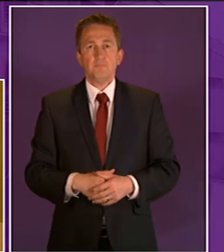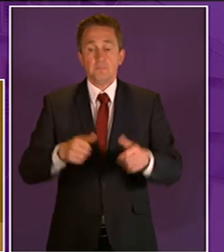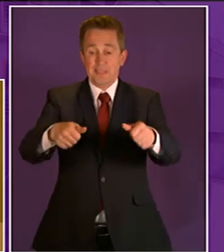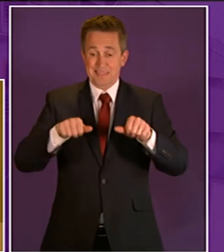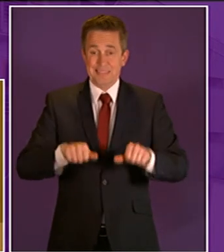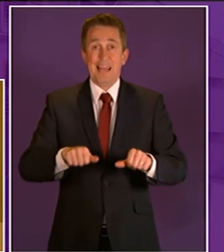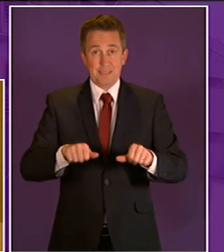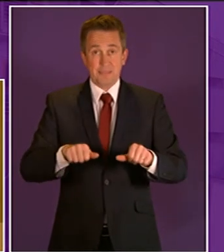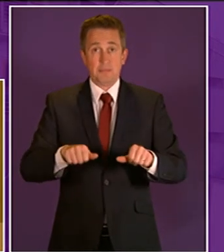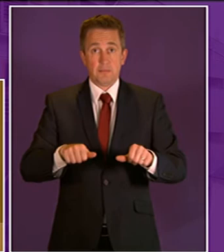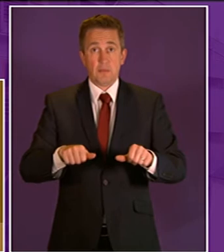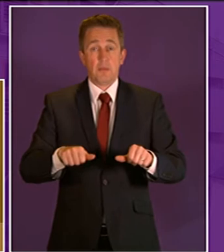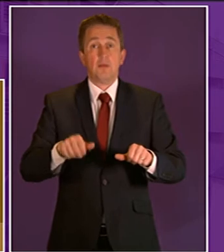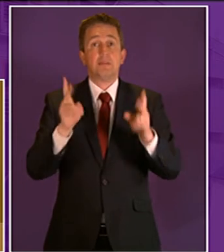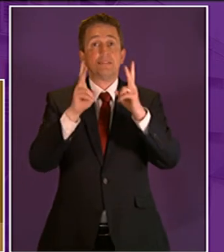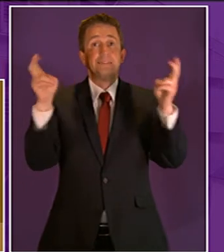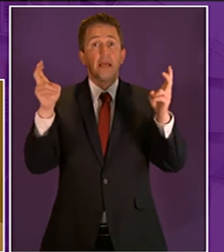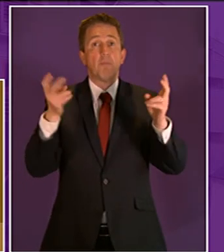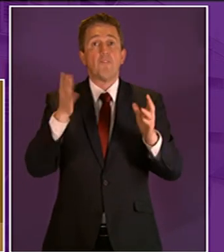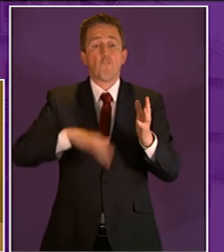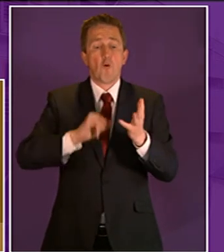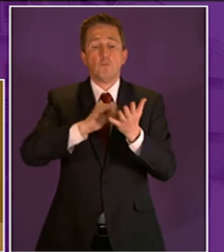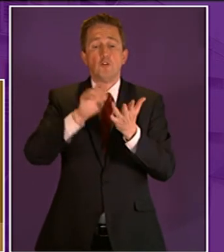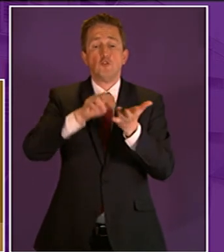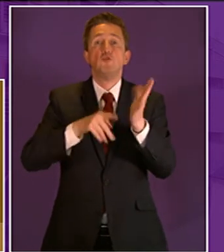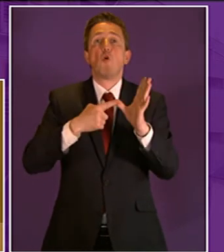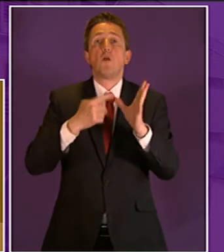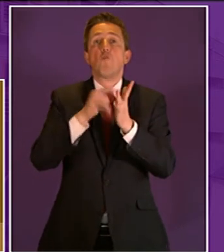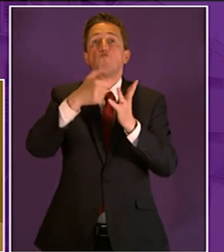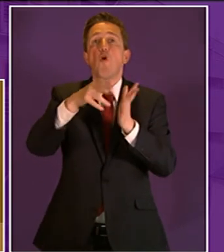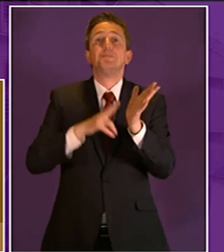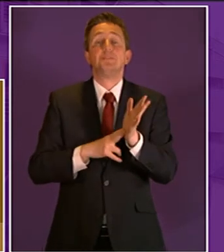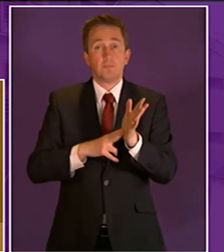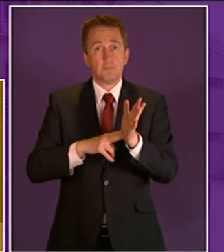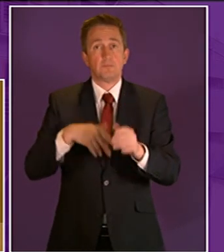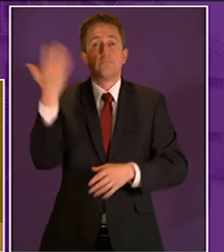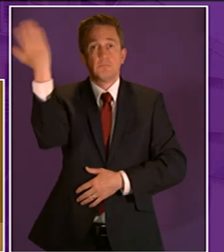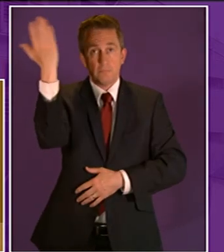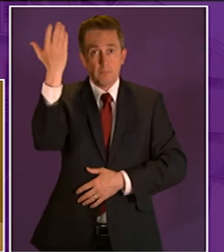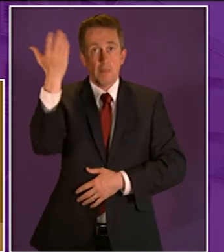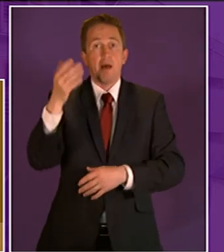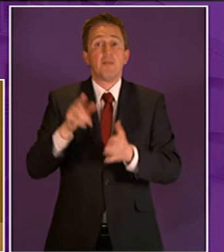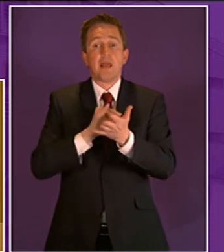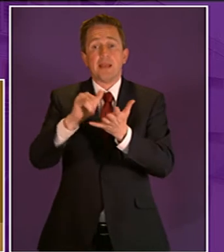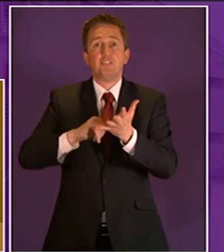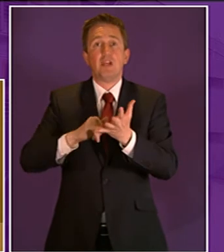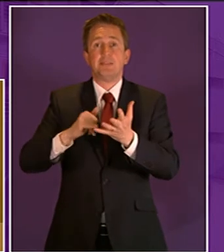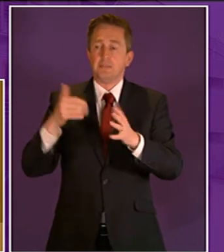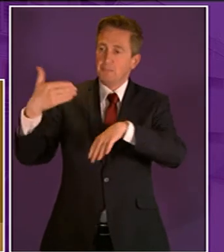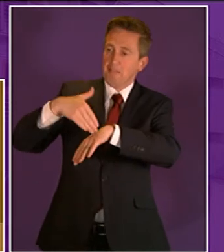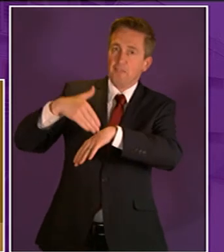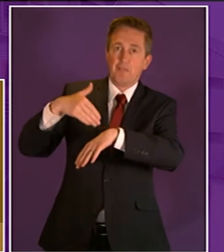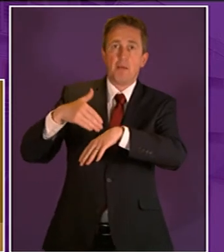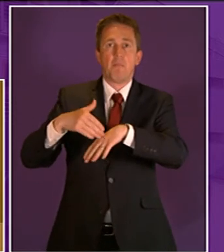next item of business is a statement by Shona Robison on the impact on and response by the NHS in Scotland to the global